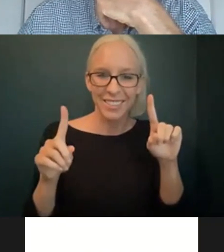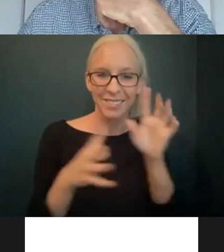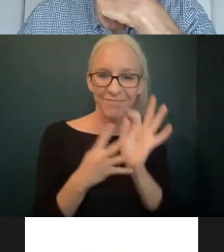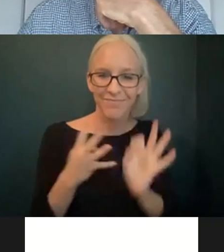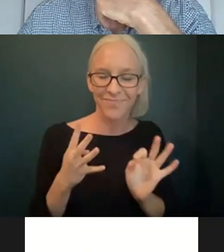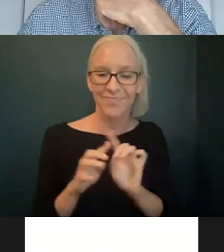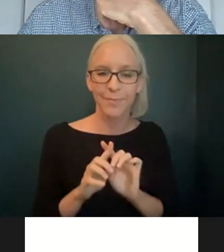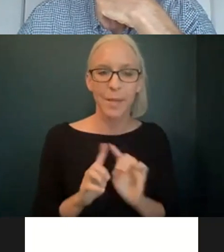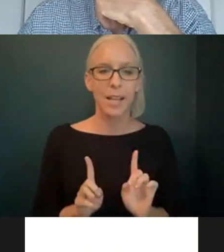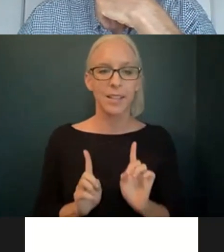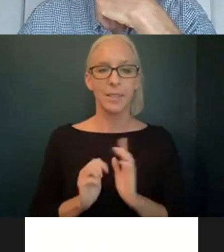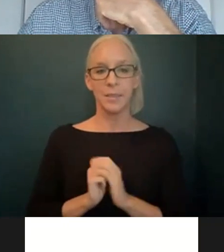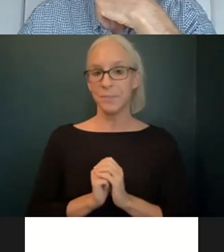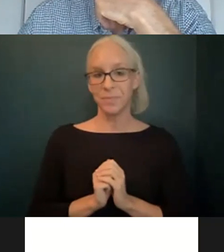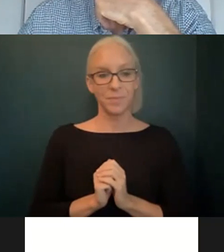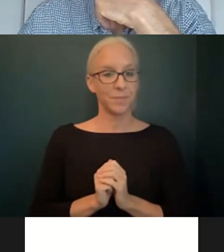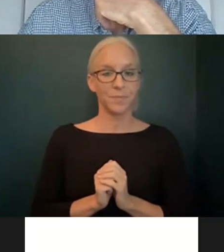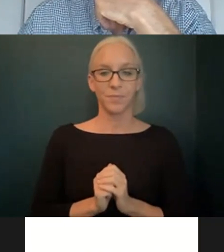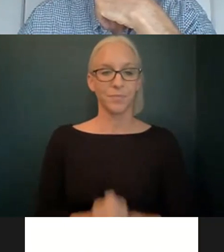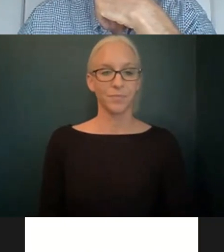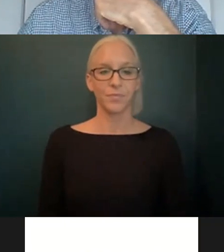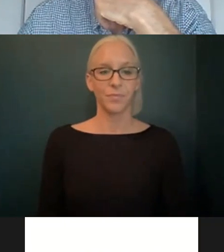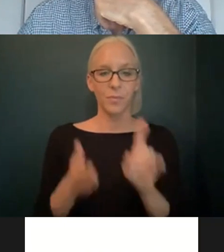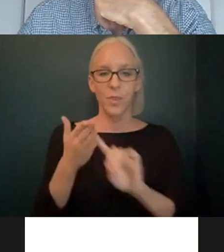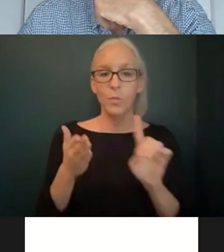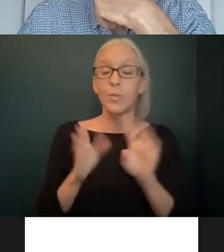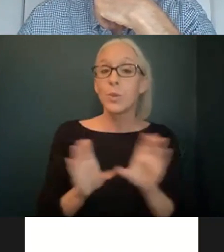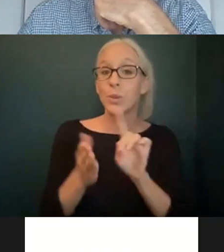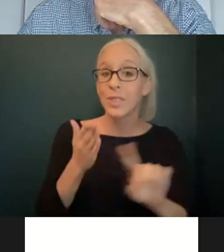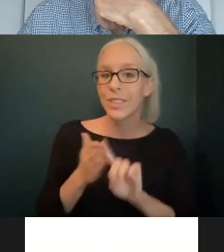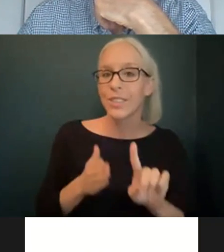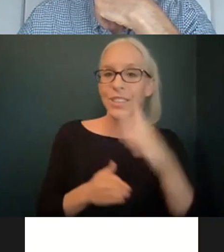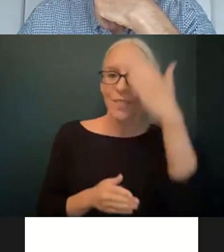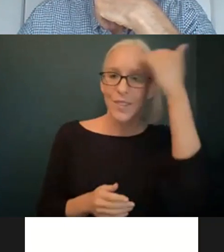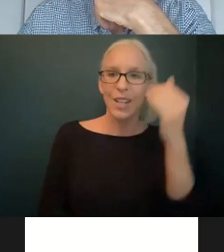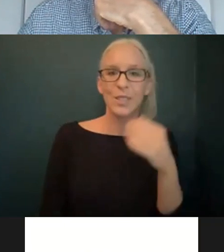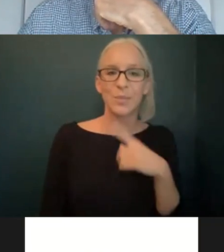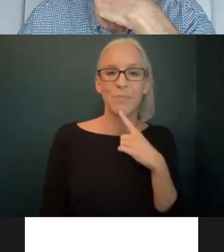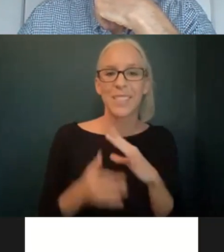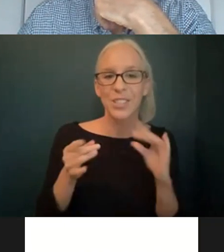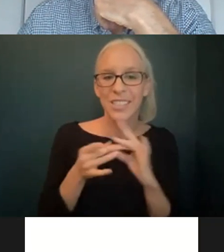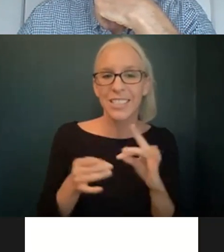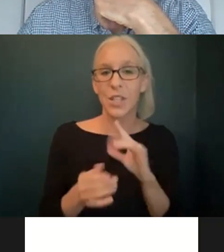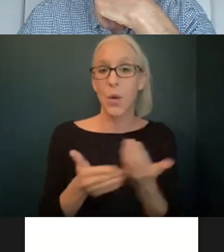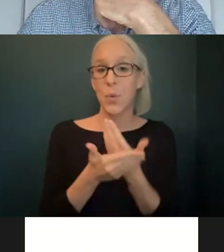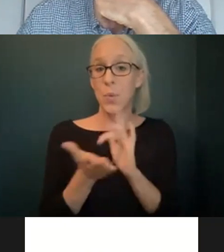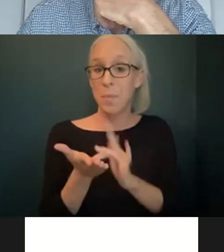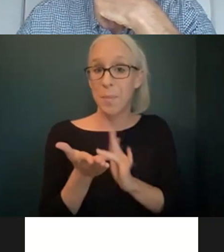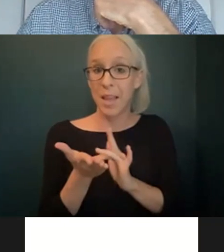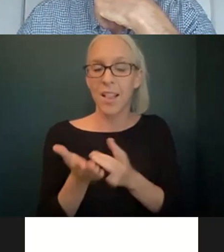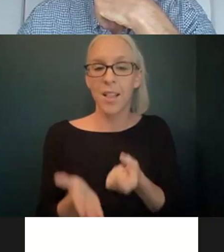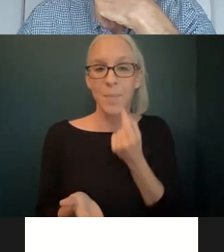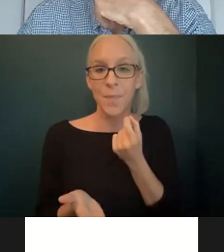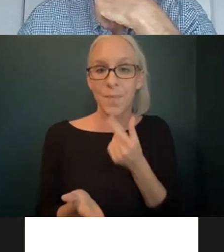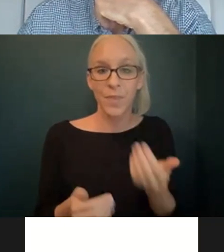But there's ongoing research. And by the way, I forgot to mention the new pill from Merck that will probably be coming out at the end of December. There's some really promising